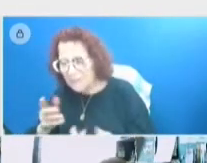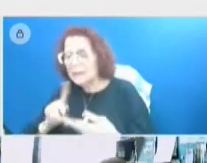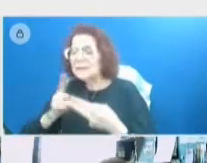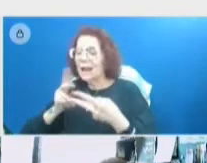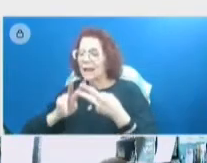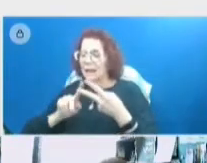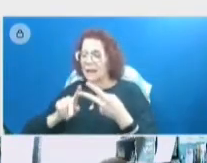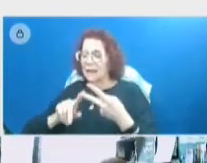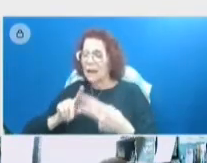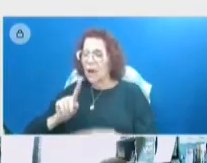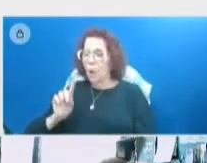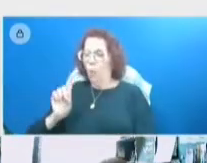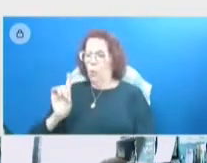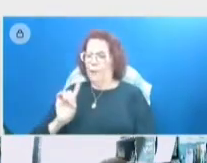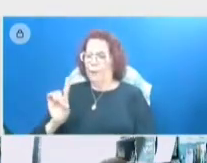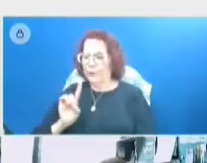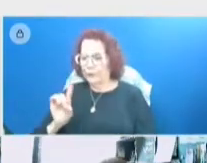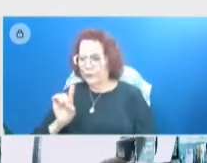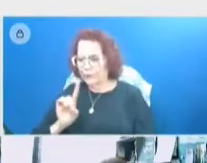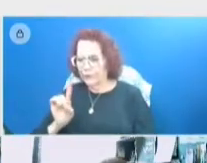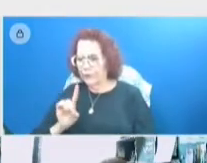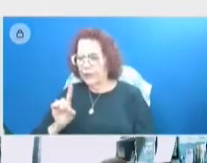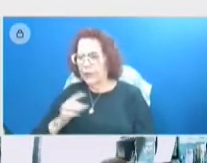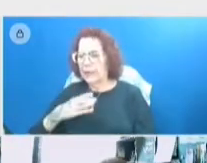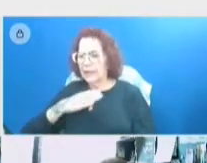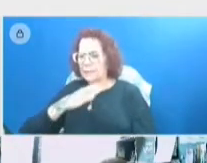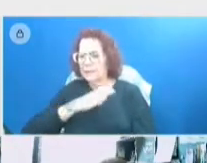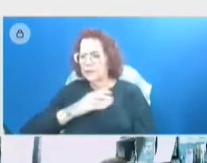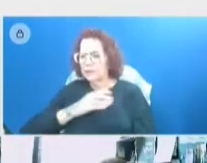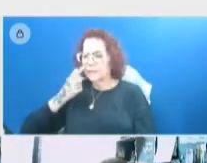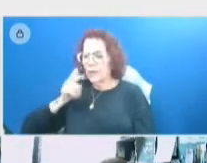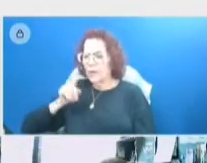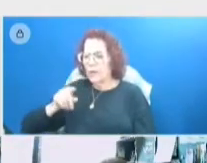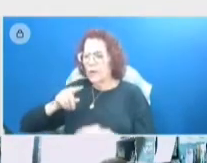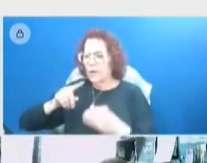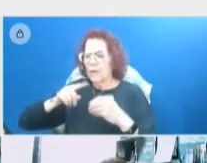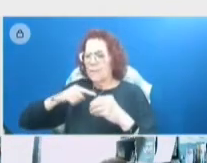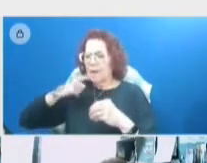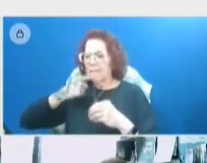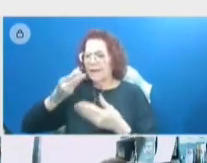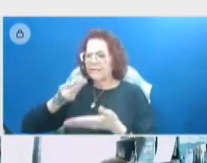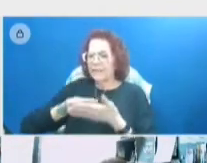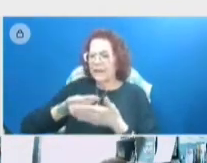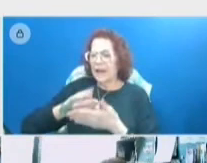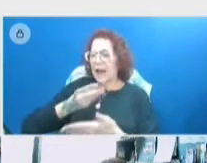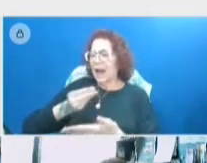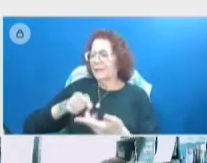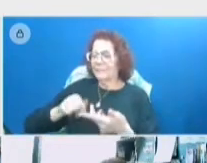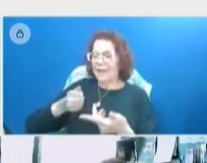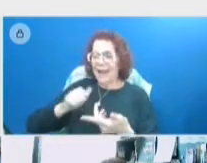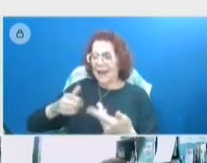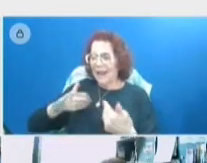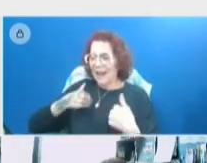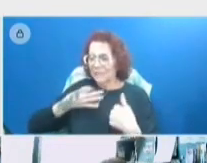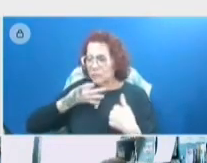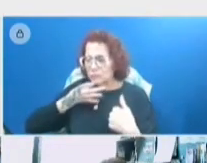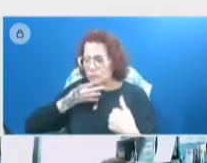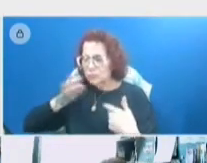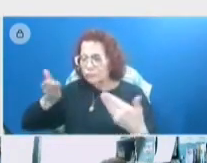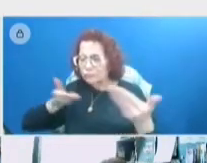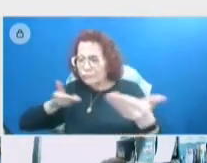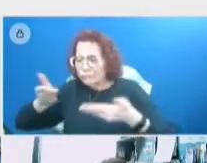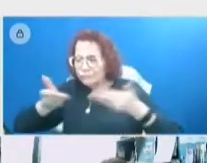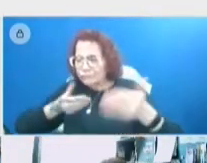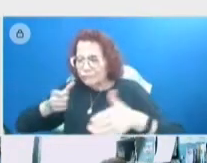for public finance, and is there any movement on appointing an enforcement counsel? There has been